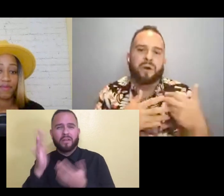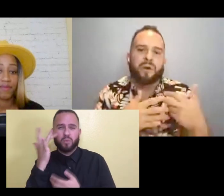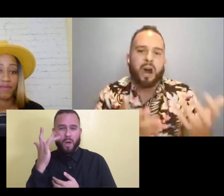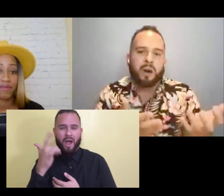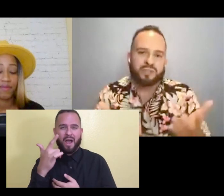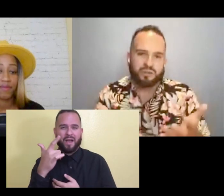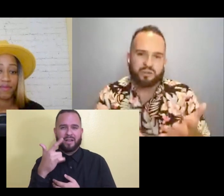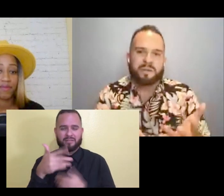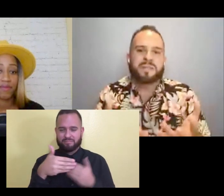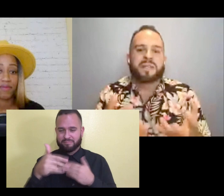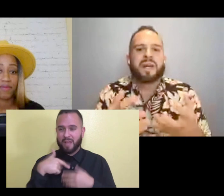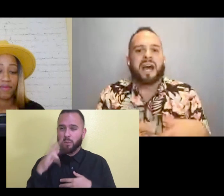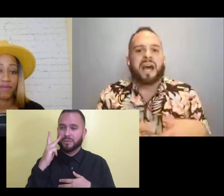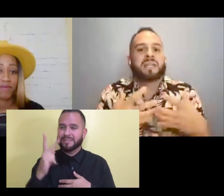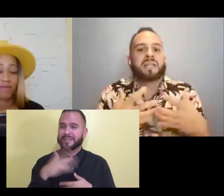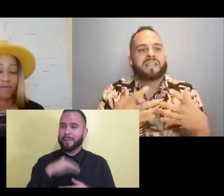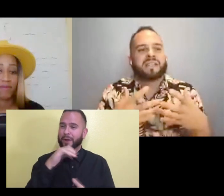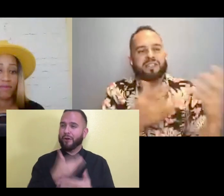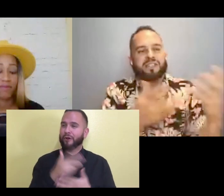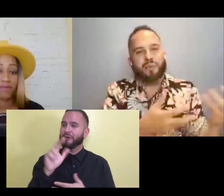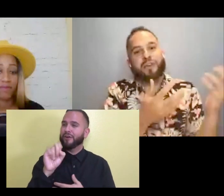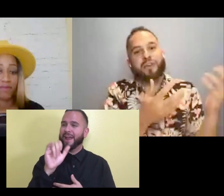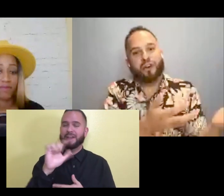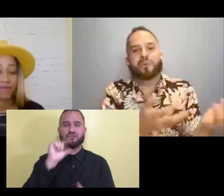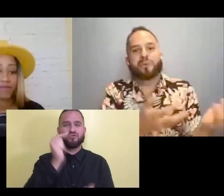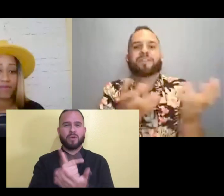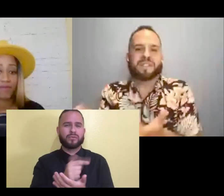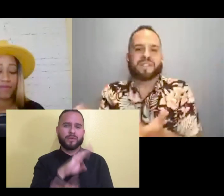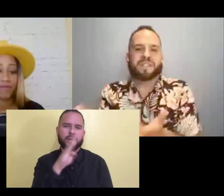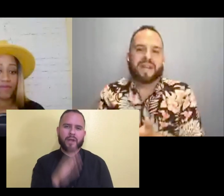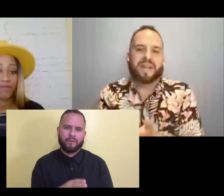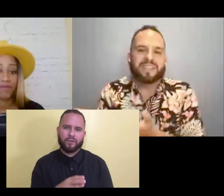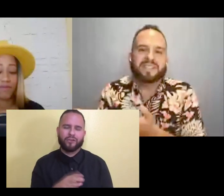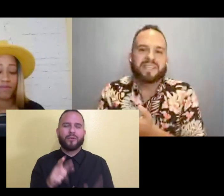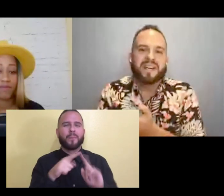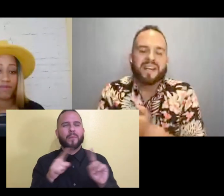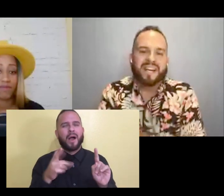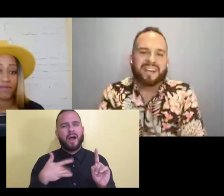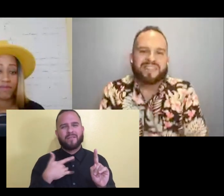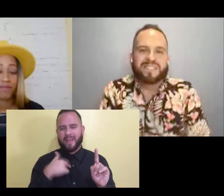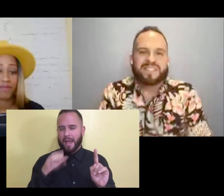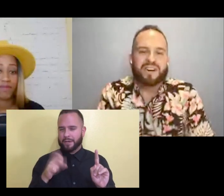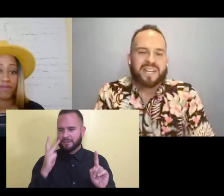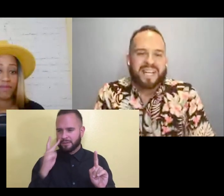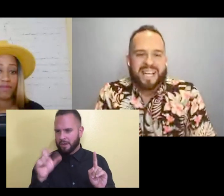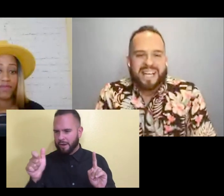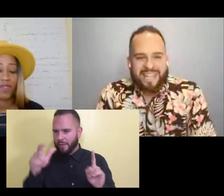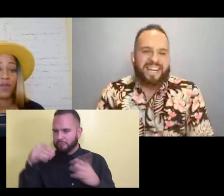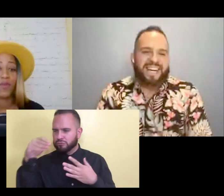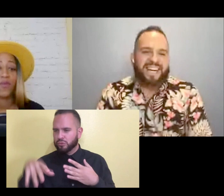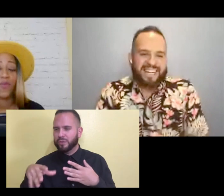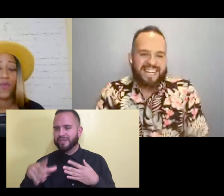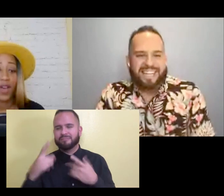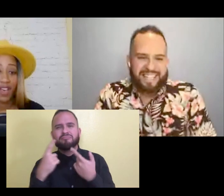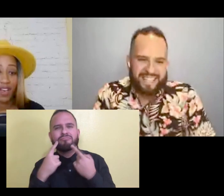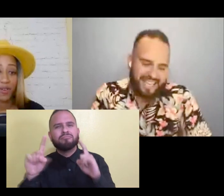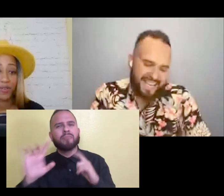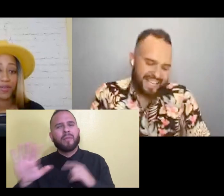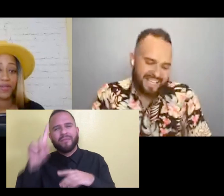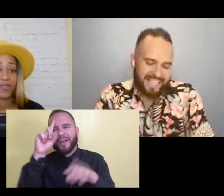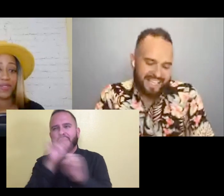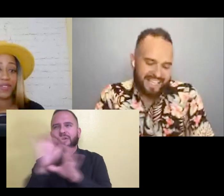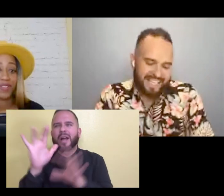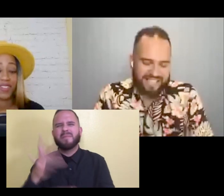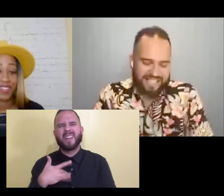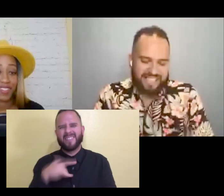and, accomplish her dreams, at least this is a way for her to do it for somebody else, So, uh, Wow.